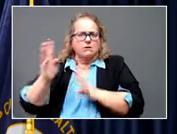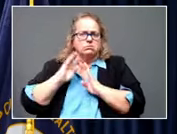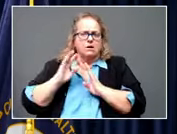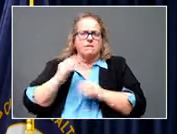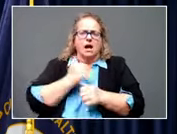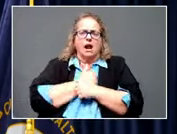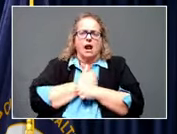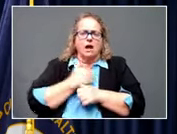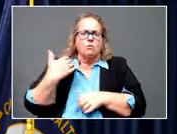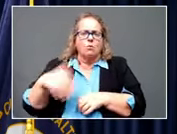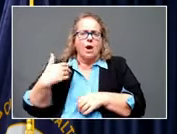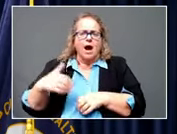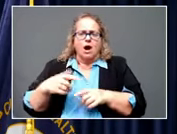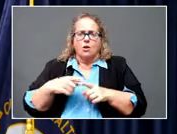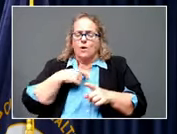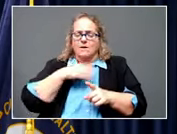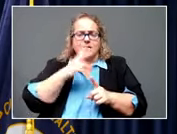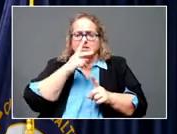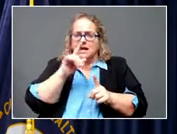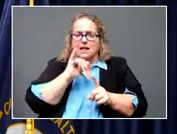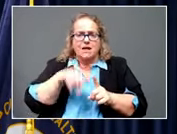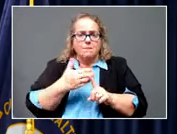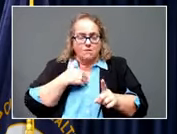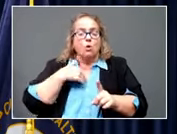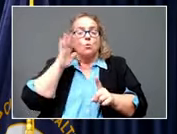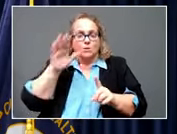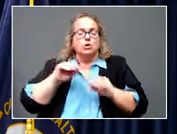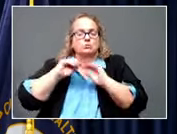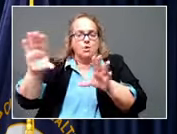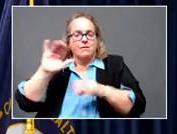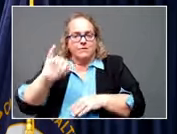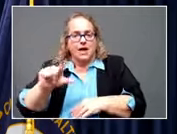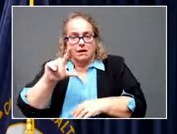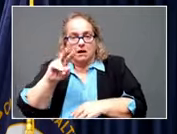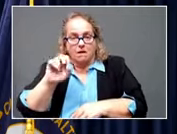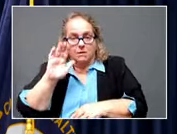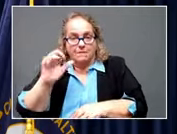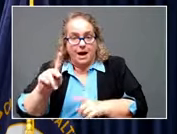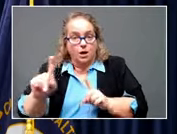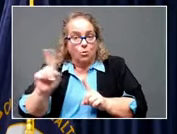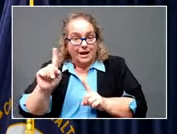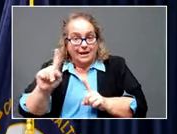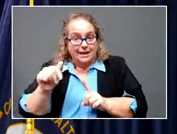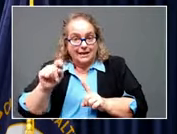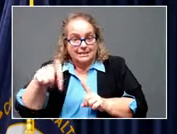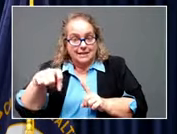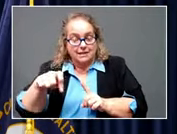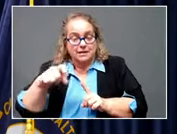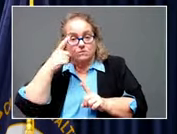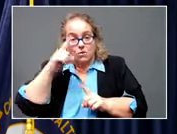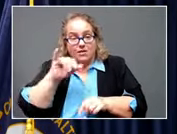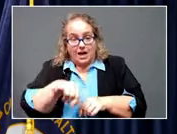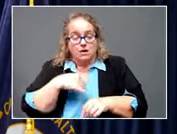that love back wherever it's needed. So thank y'all. All right, and with that, we will open it up to questions. Three journalists here,